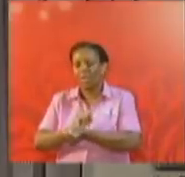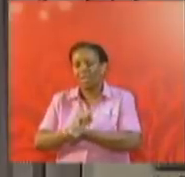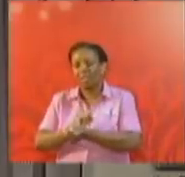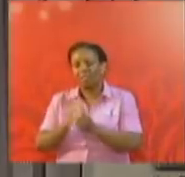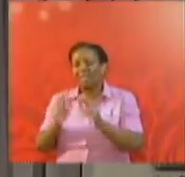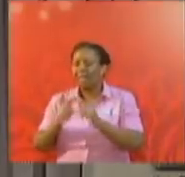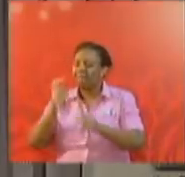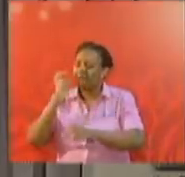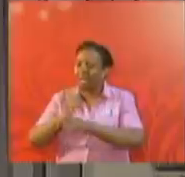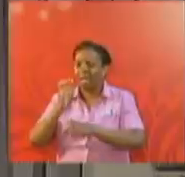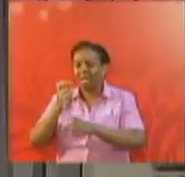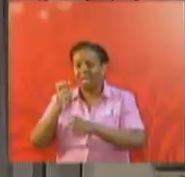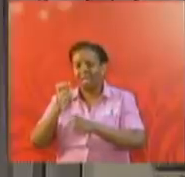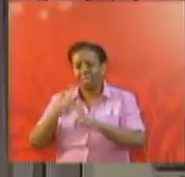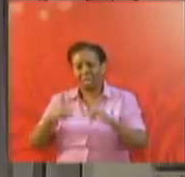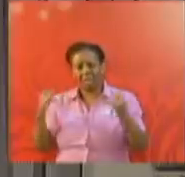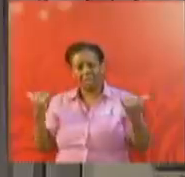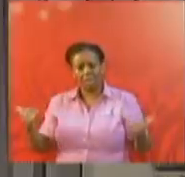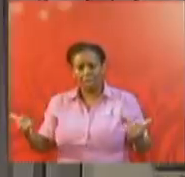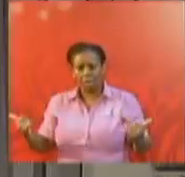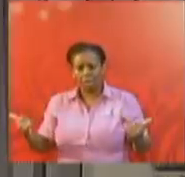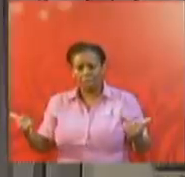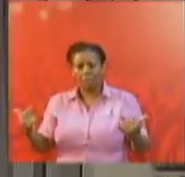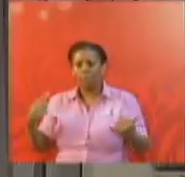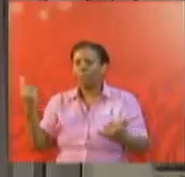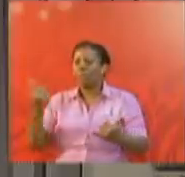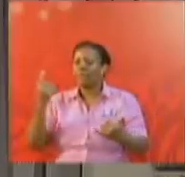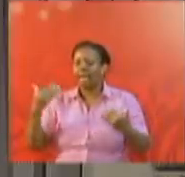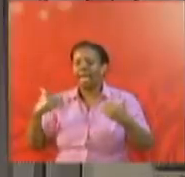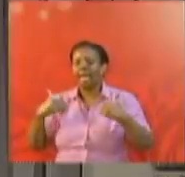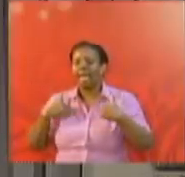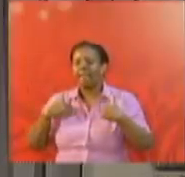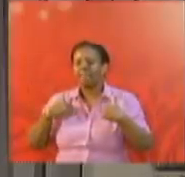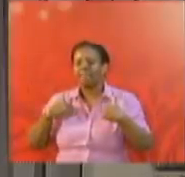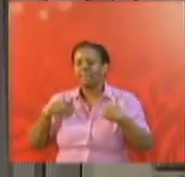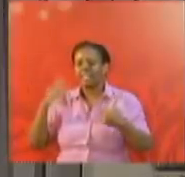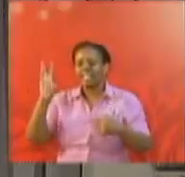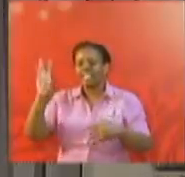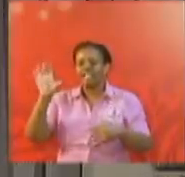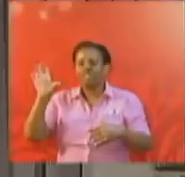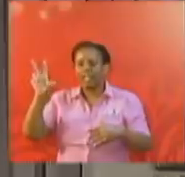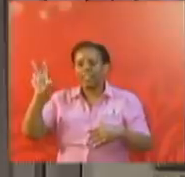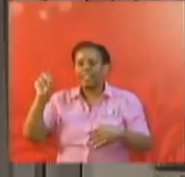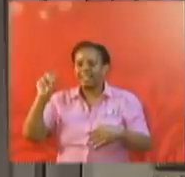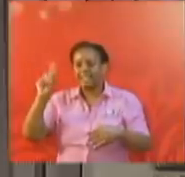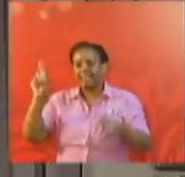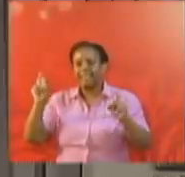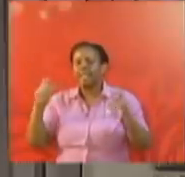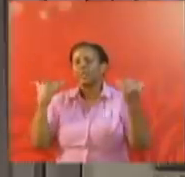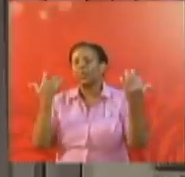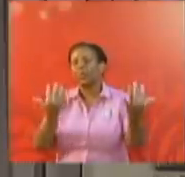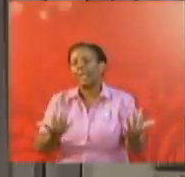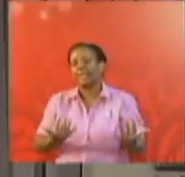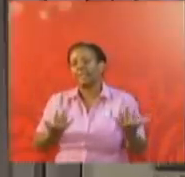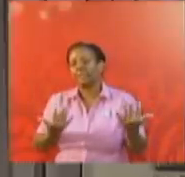today, we only have 630 tests which are now current. So as of today,